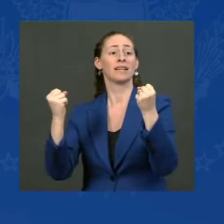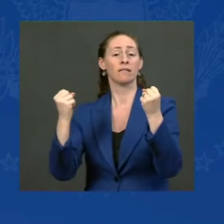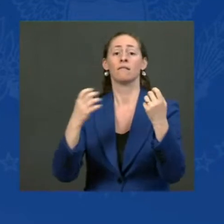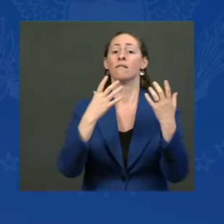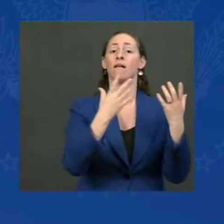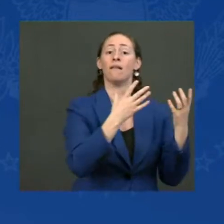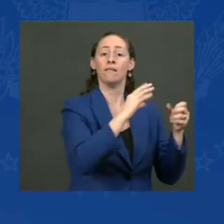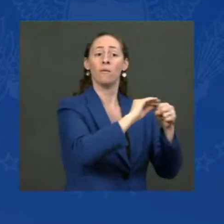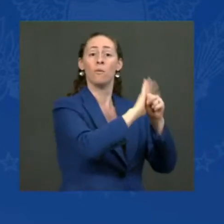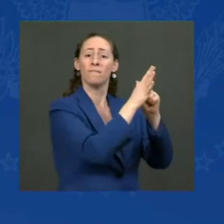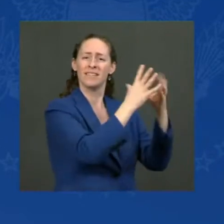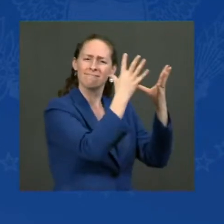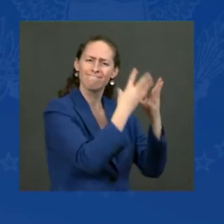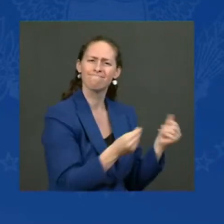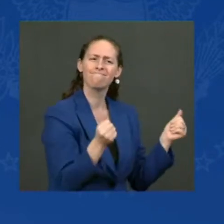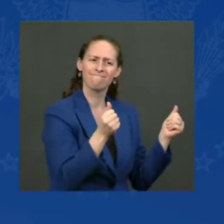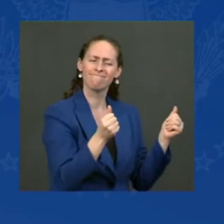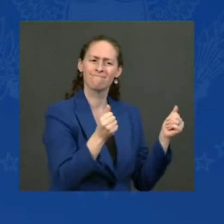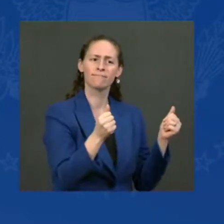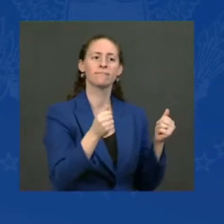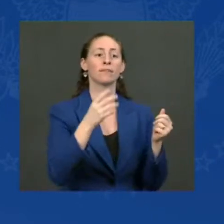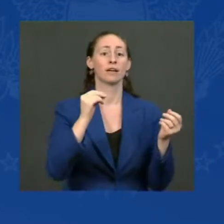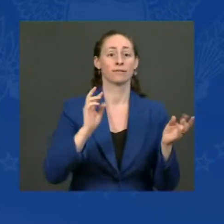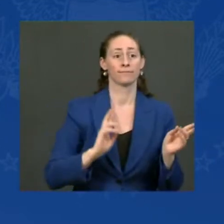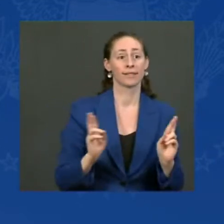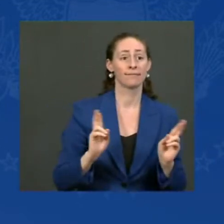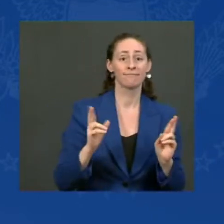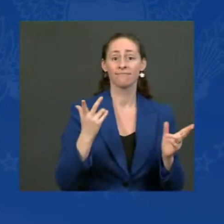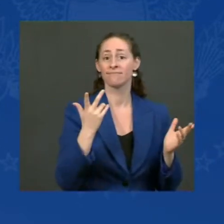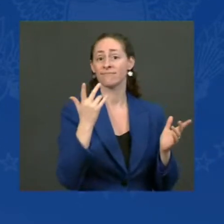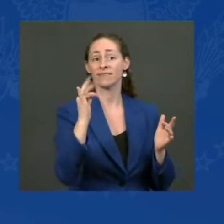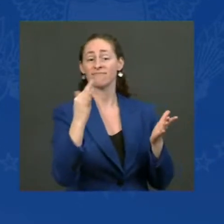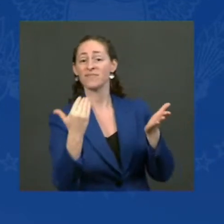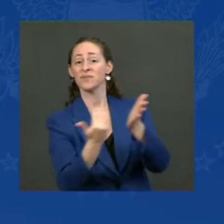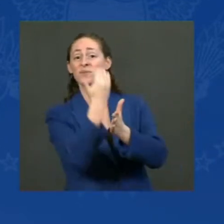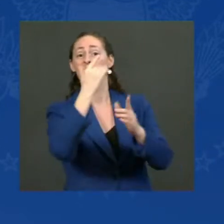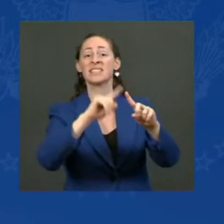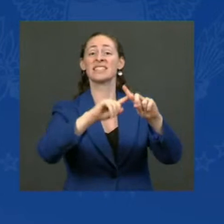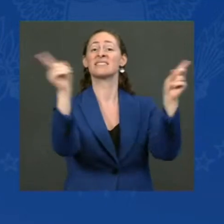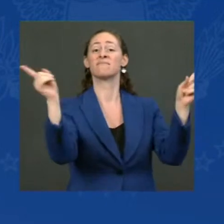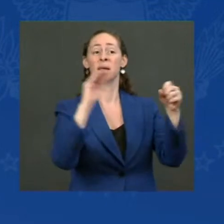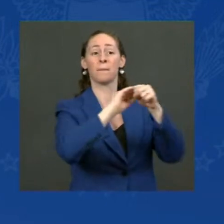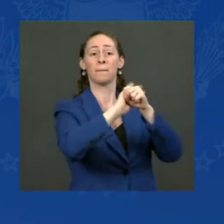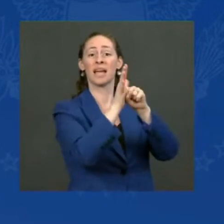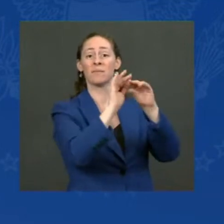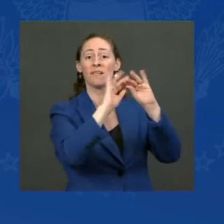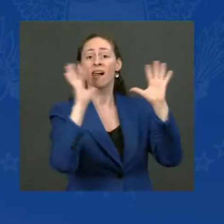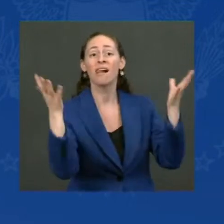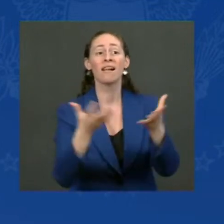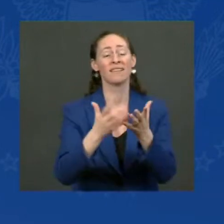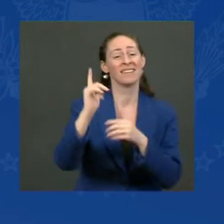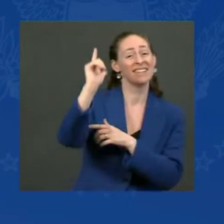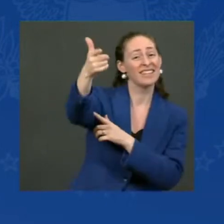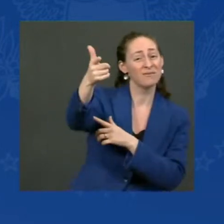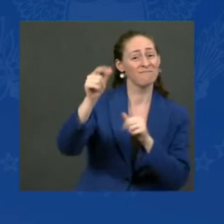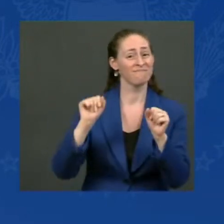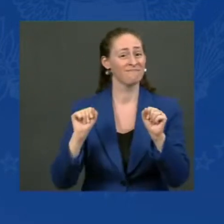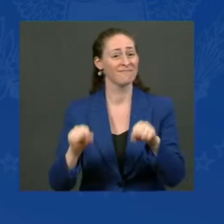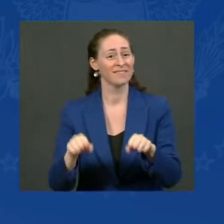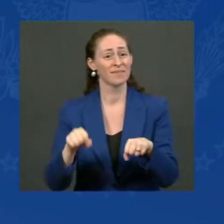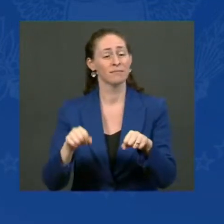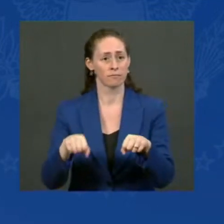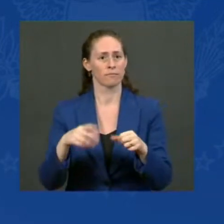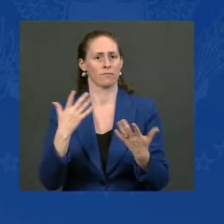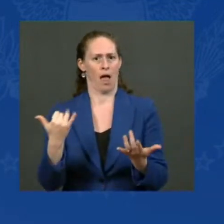ourselves for the next pandemic, for there will be another one? Or will we fail to harness the tools at our